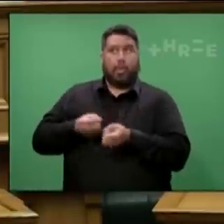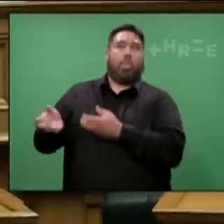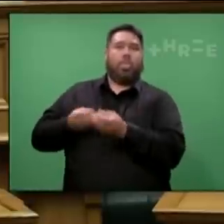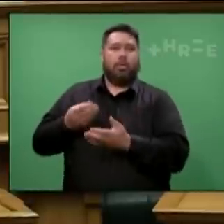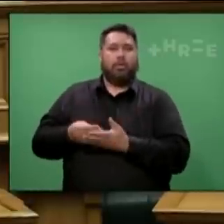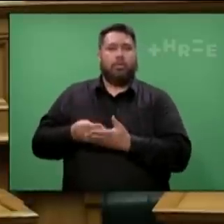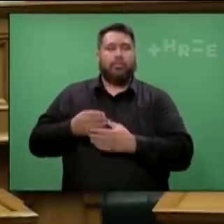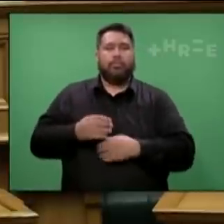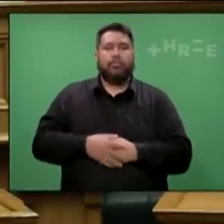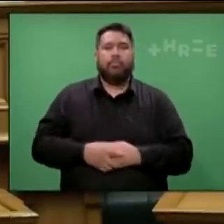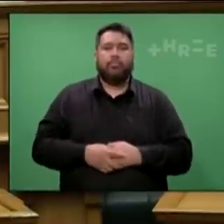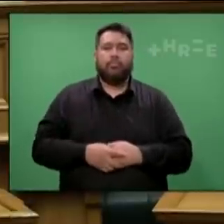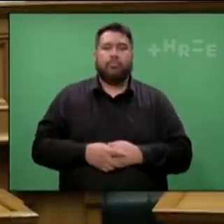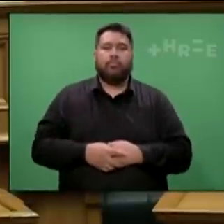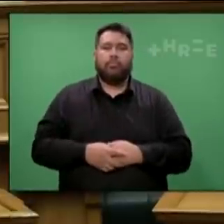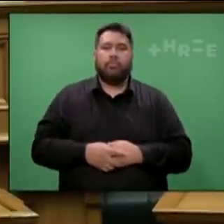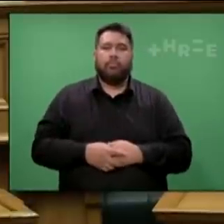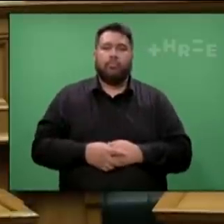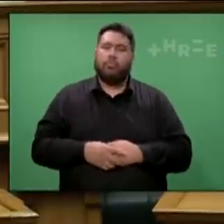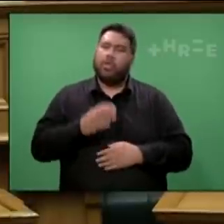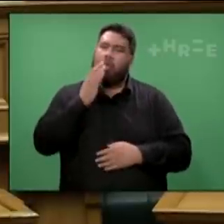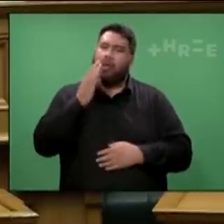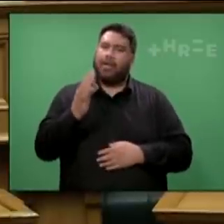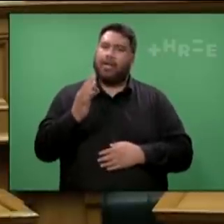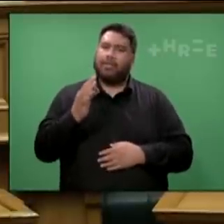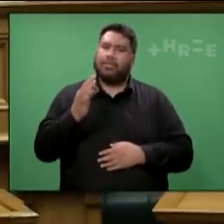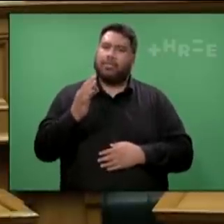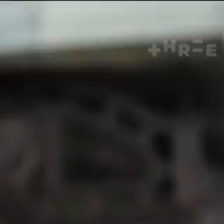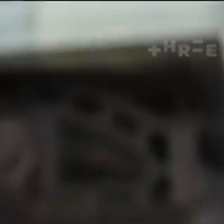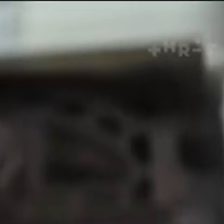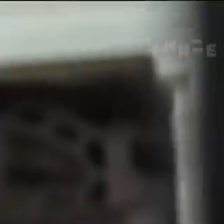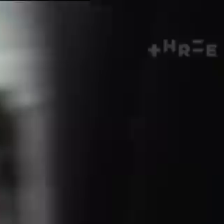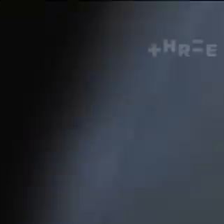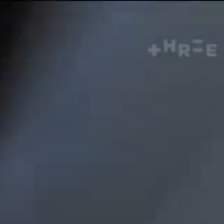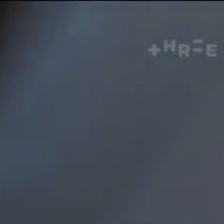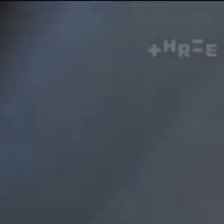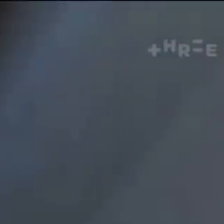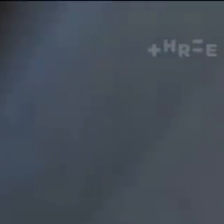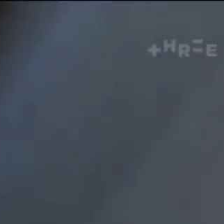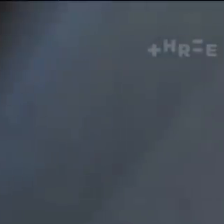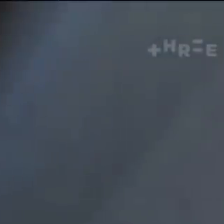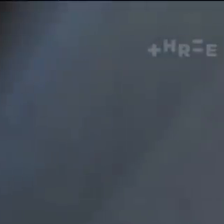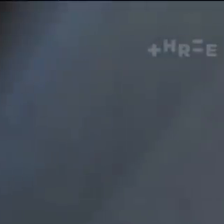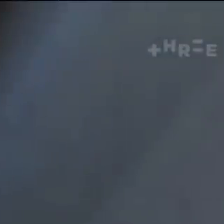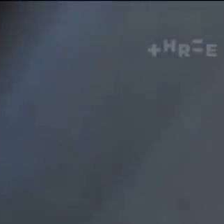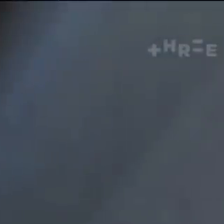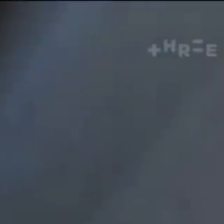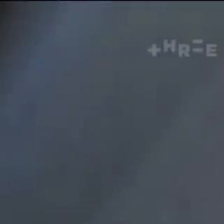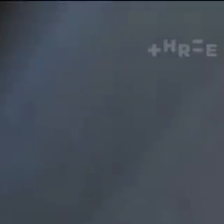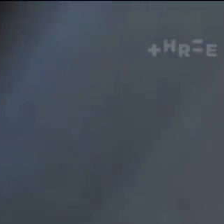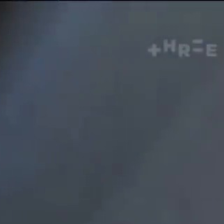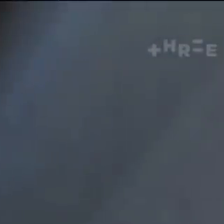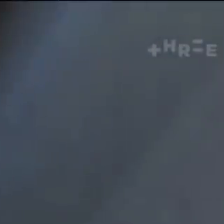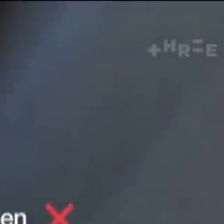parliamentary pile-on were the hefty cuts in Seymour's proposed alternative budget, like scrapping the ministries for women, Māori